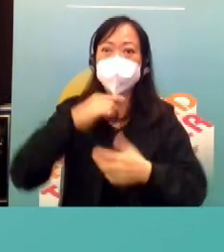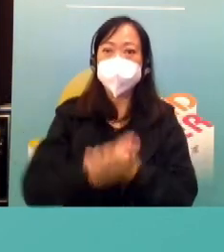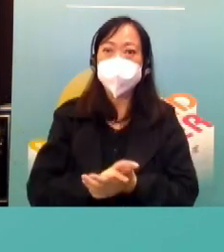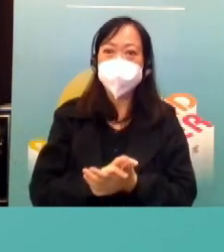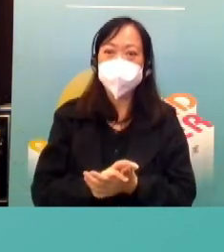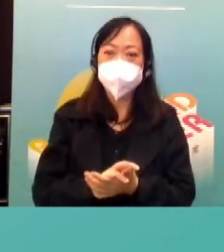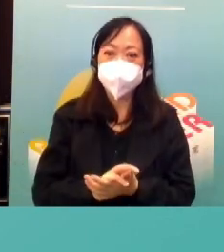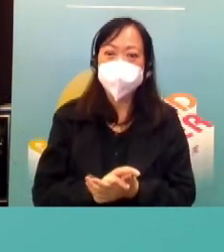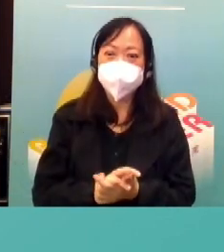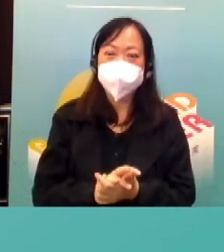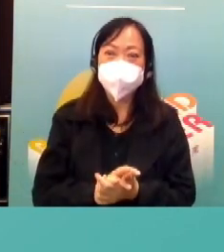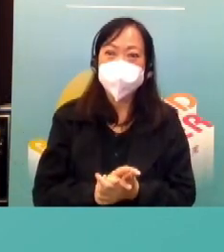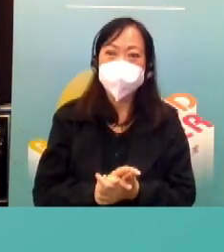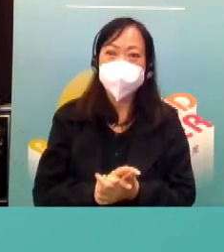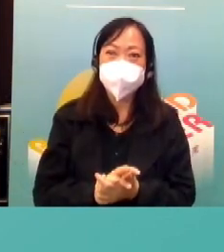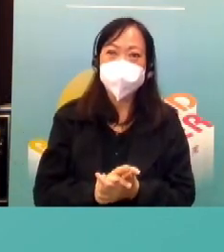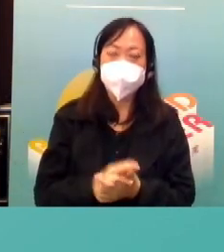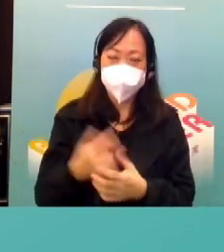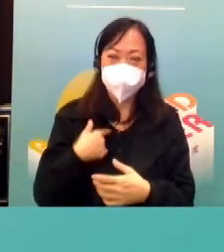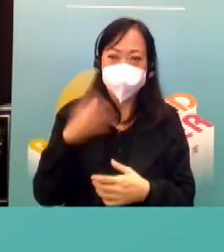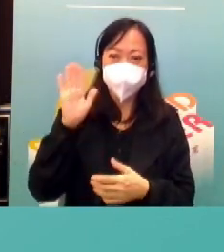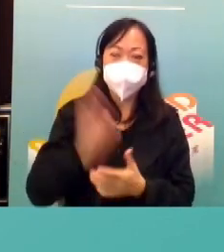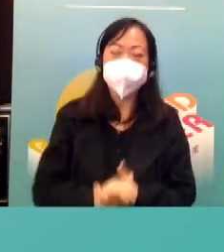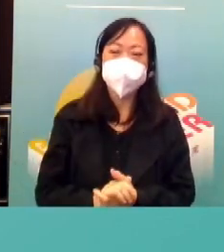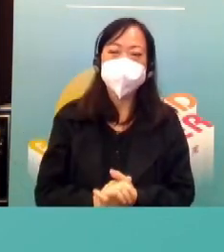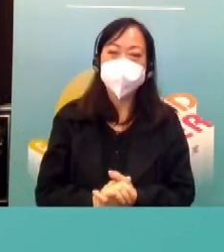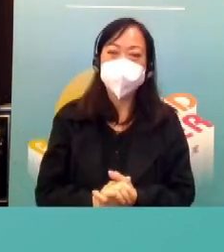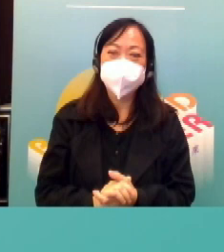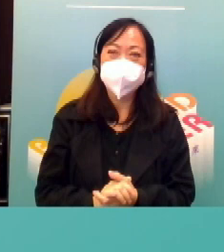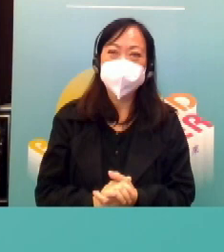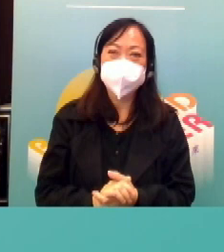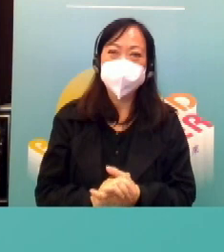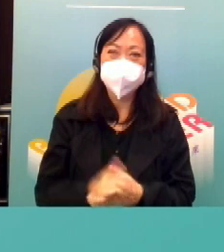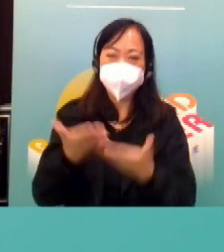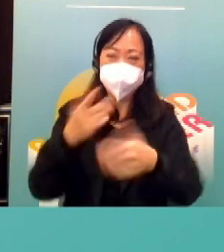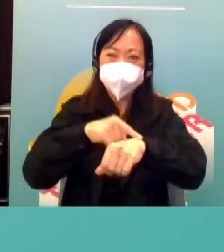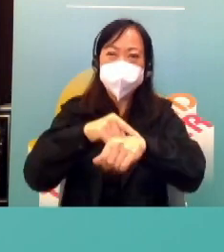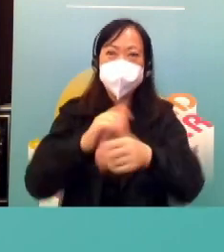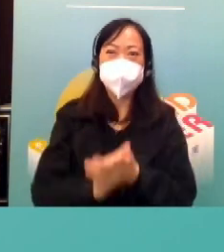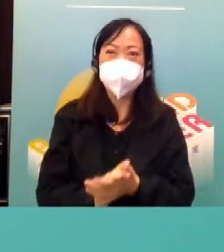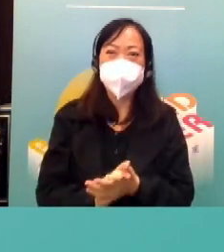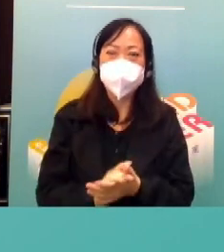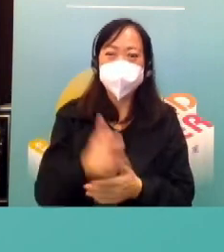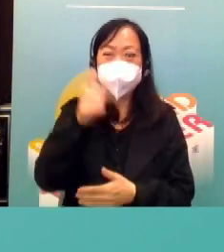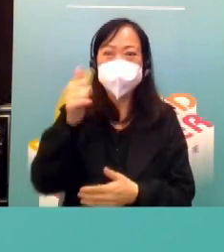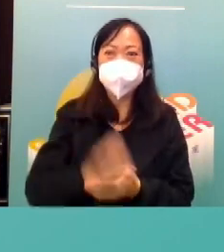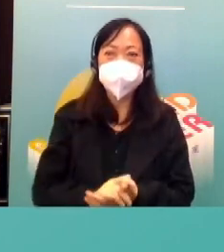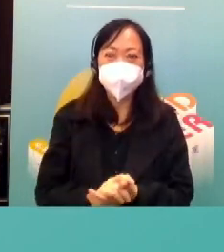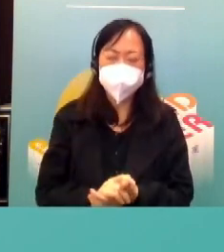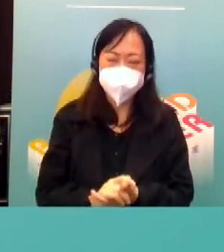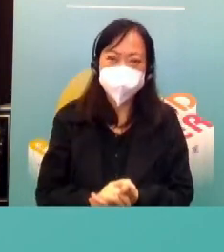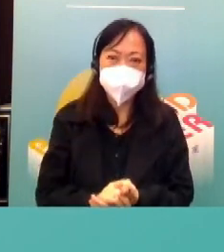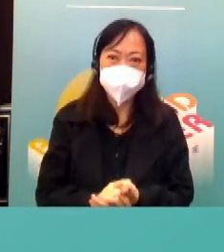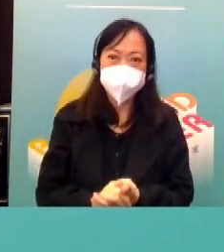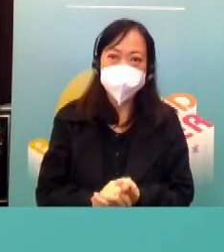here. Okay, so I will hand the floor to you. Thanks. Great, thank you. It's a pleasure to be here. My name